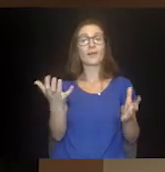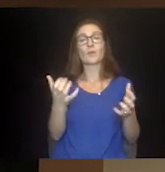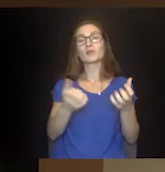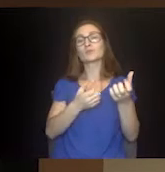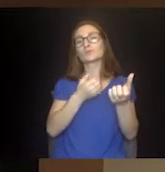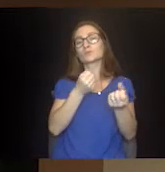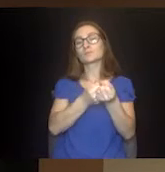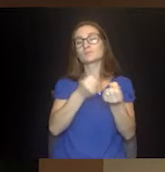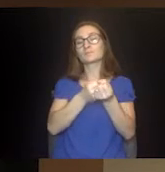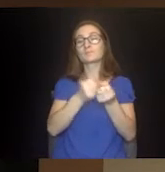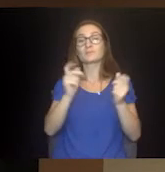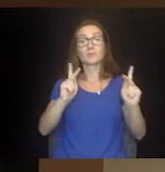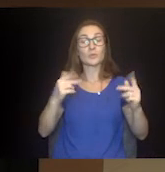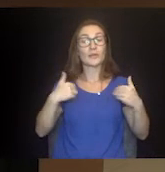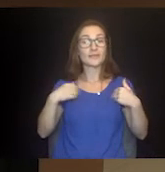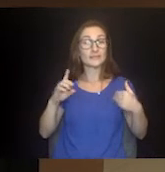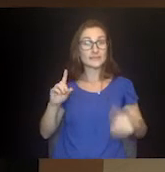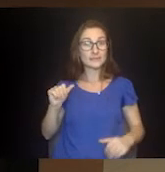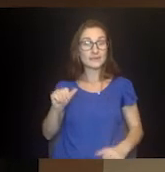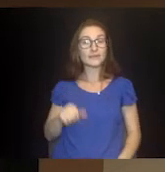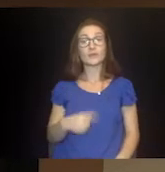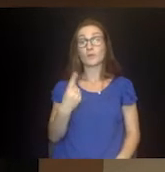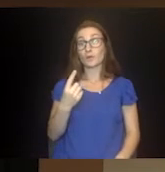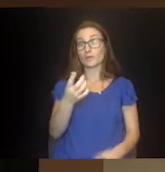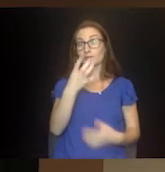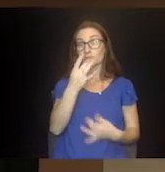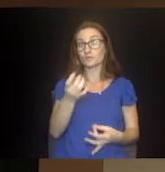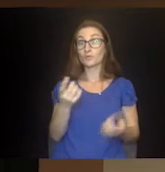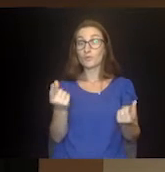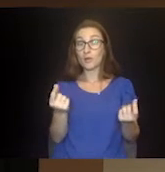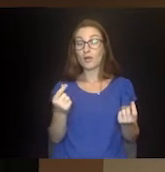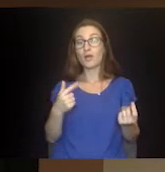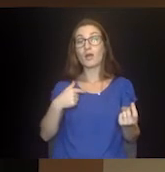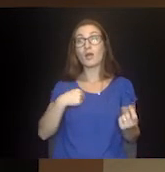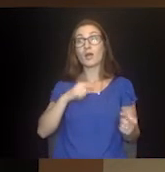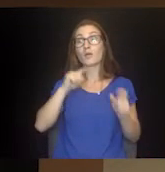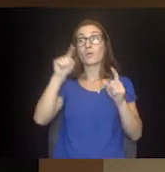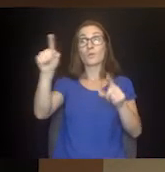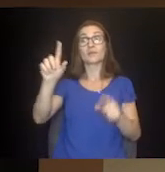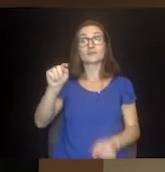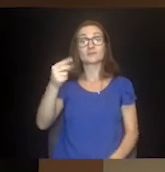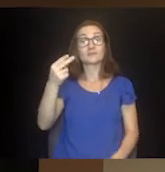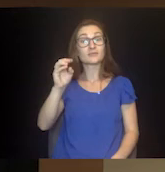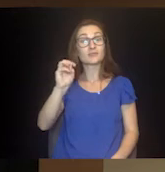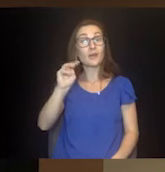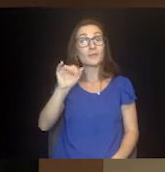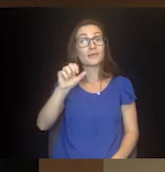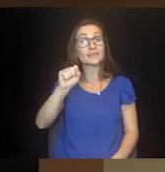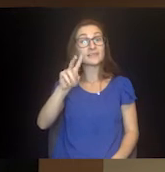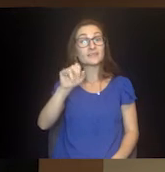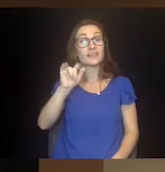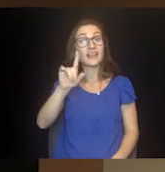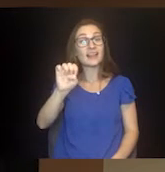help people with disabilities. Something interesting about me is I work with horses at Hands and Hearts up in Thomasville, Georgia.